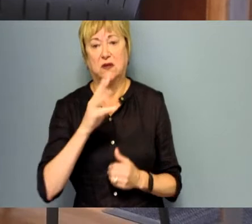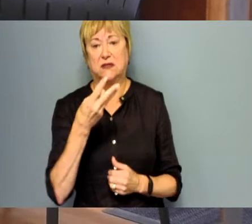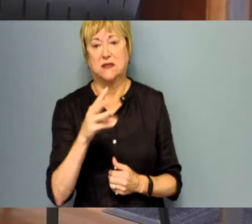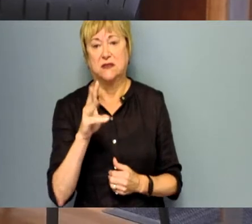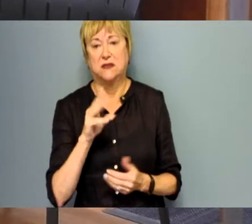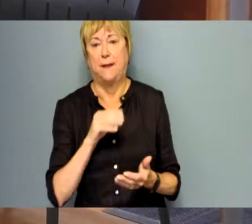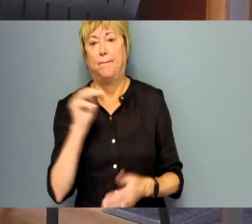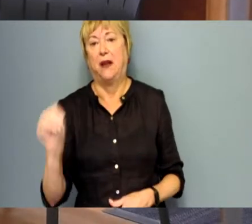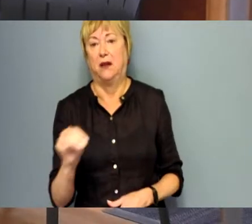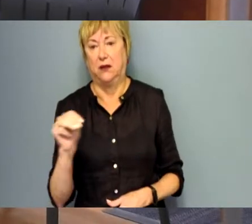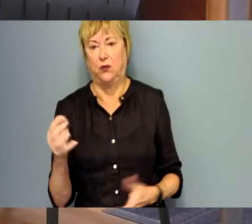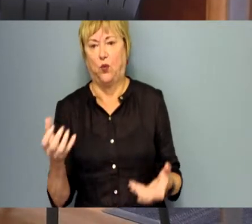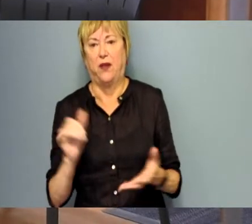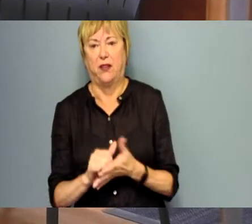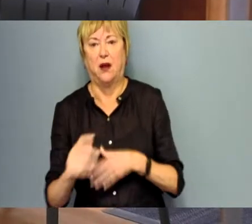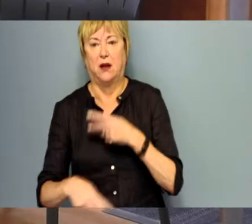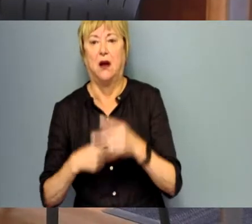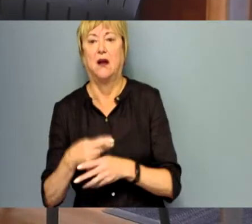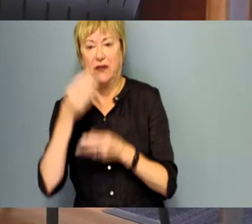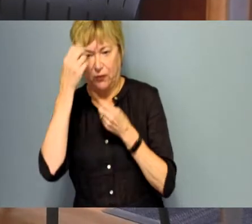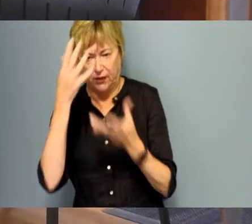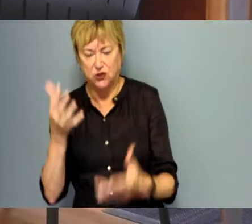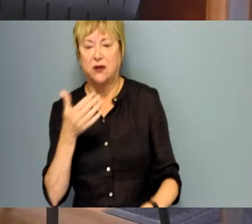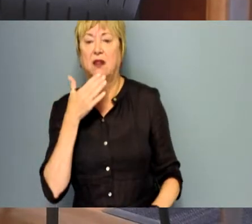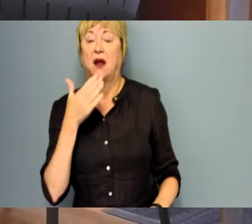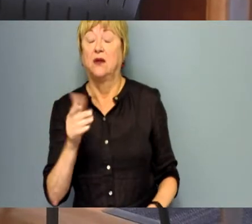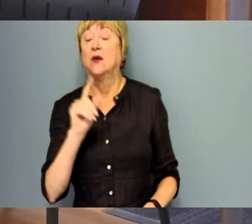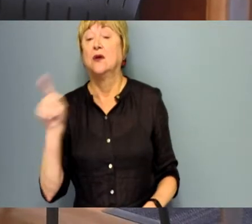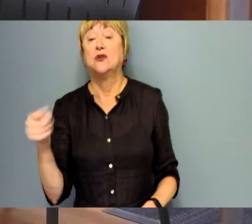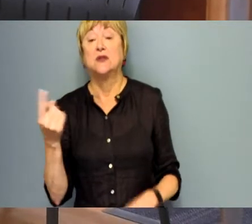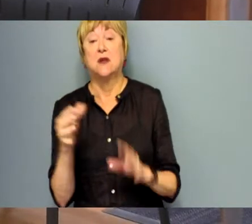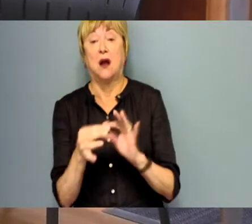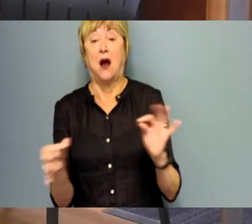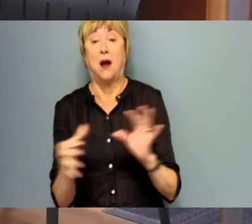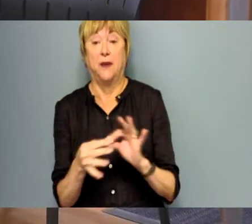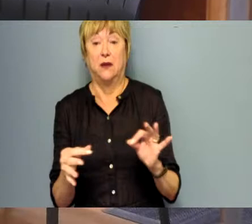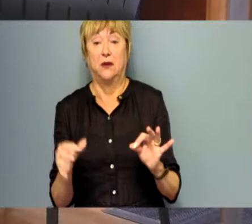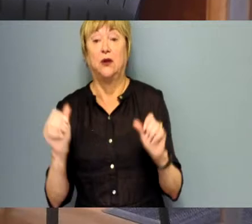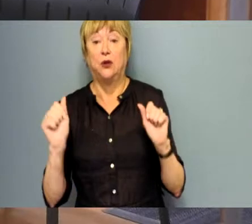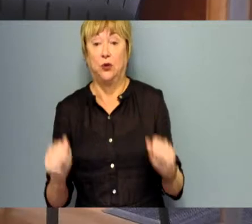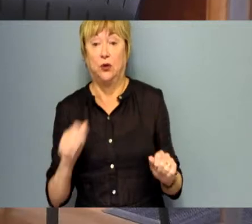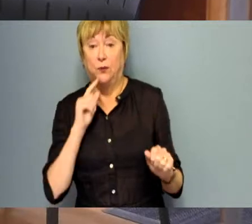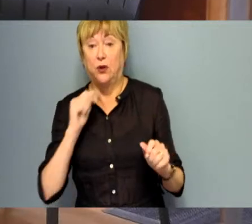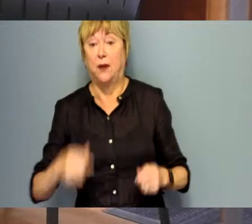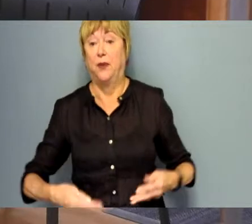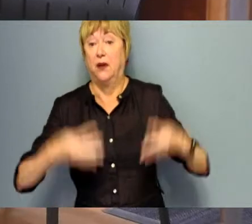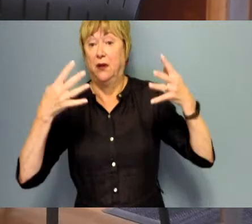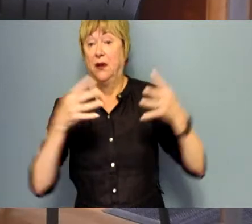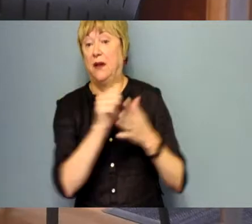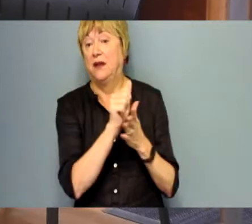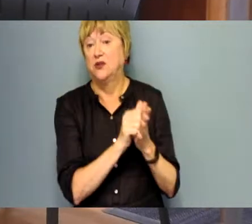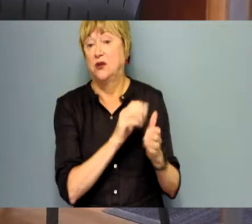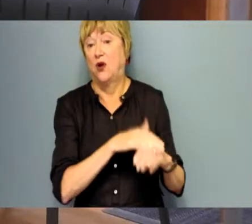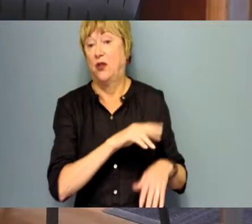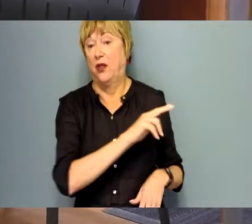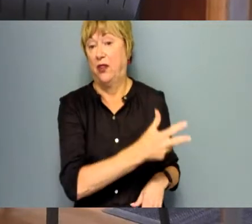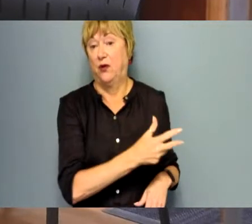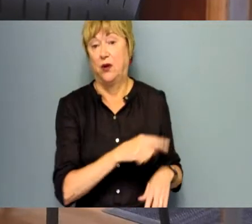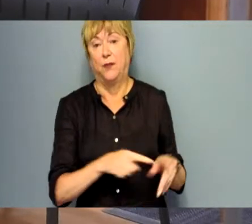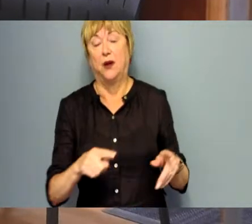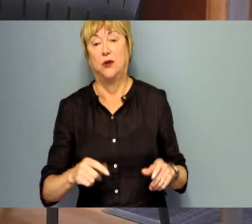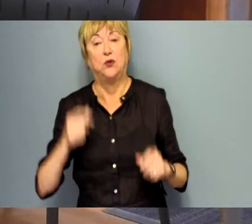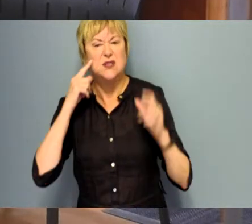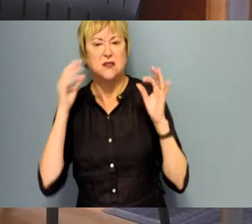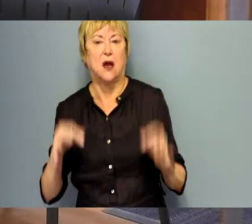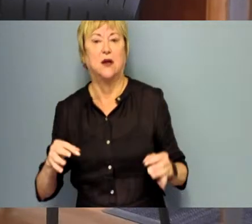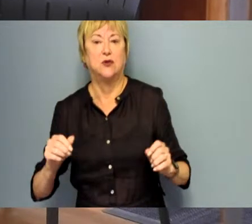information. Thank you. And also, just a comment that you could have put the agenda up on the 3rd, but you chose to put on the 4th.